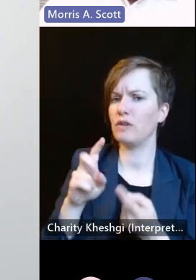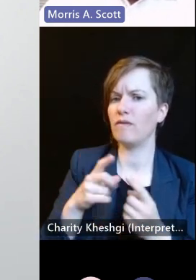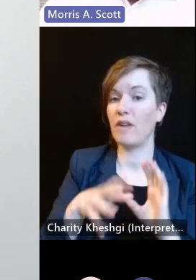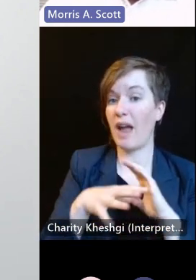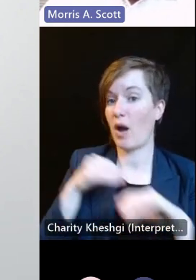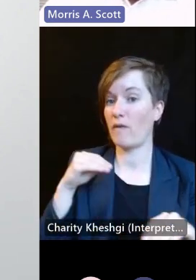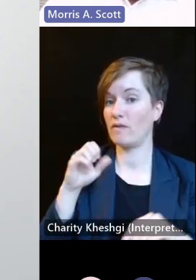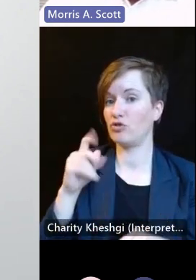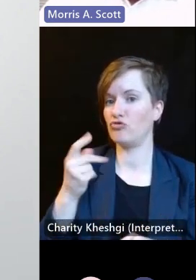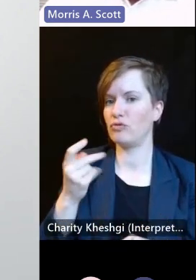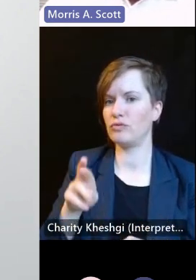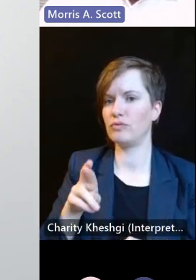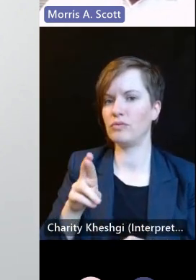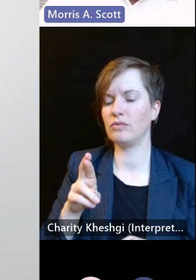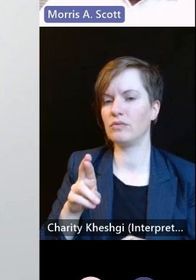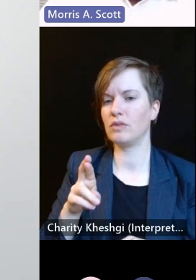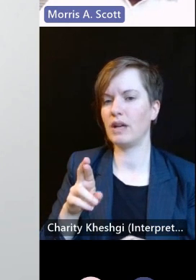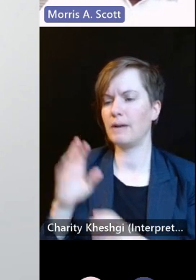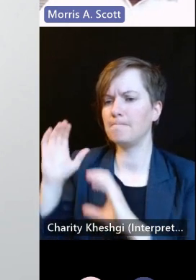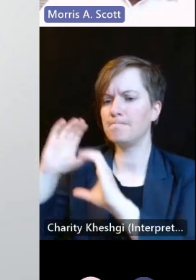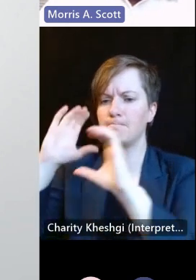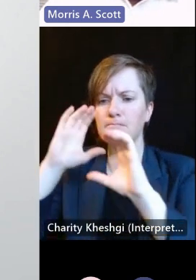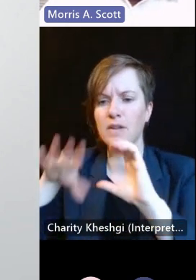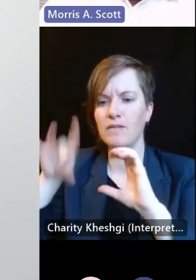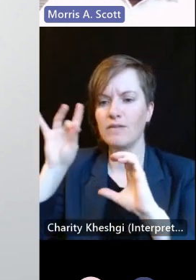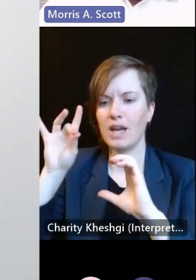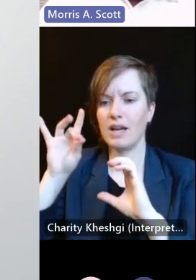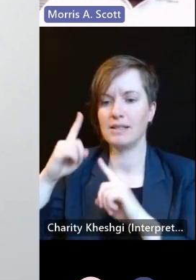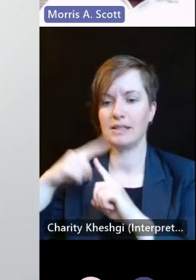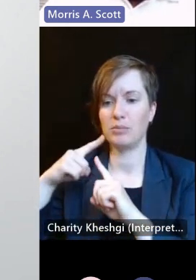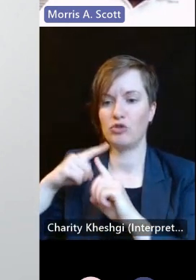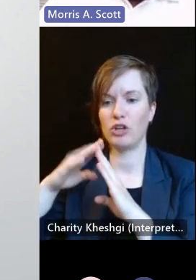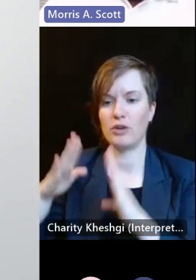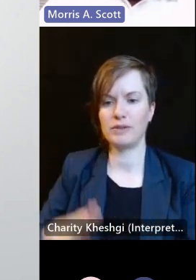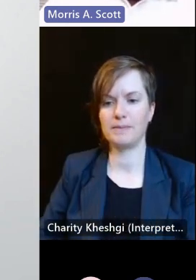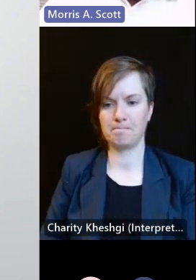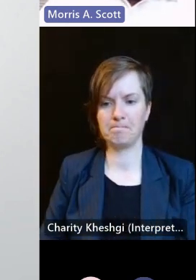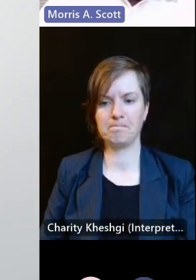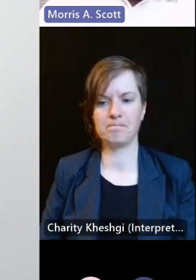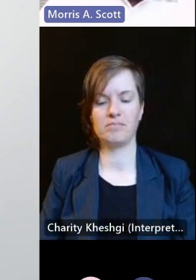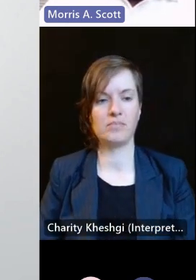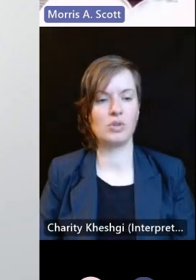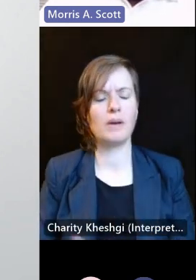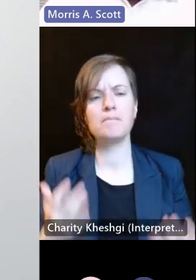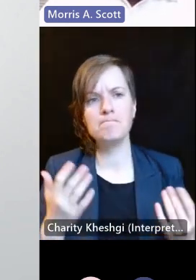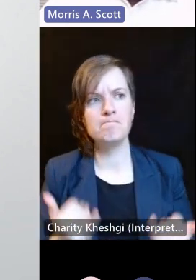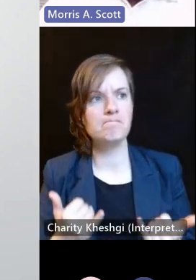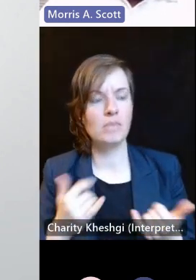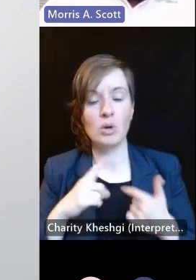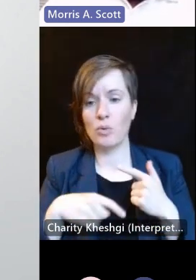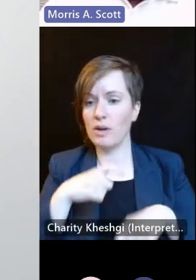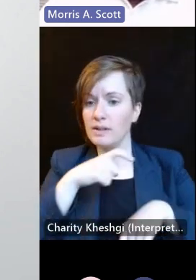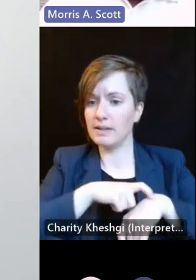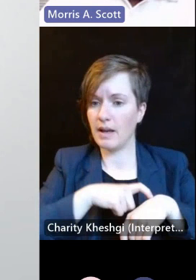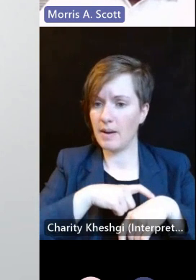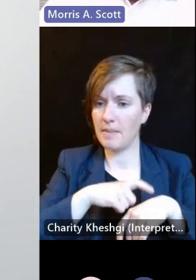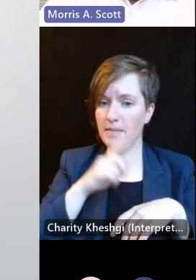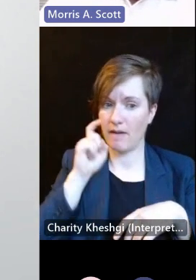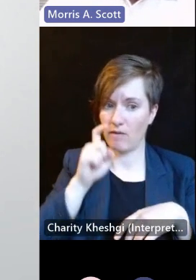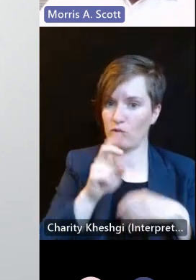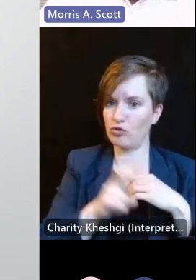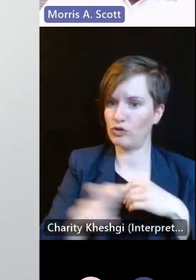So what about when it's time to transition from the shelter in order to find housing or temporary